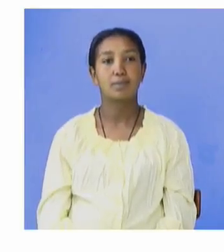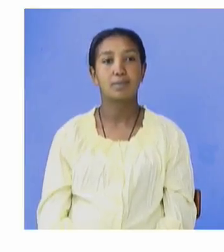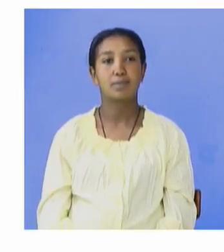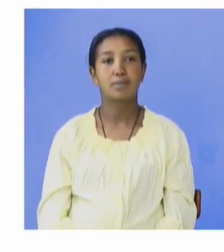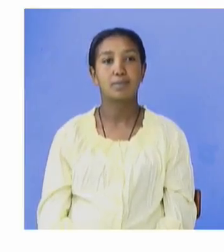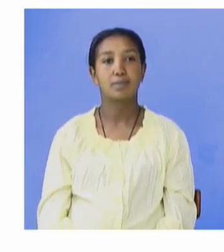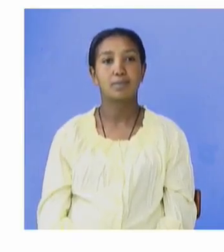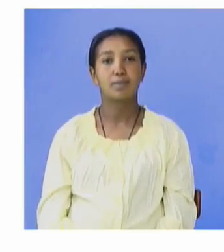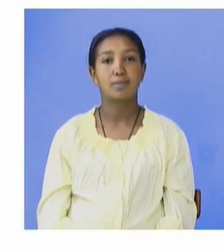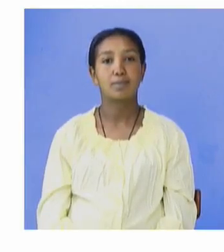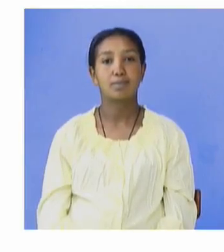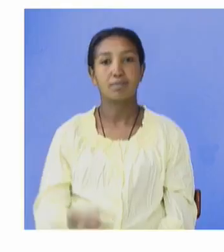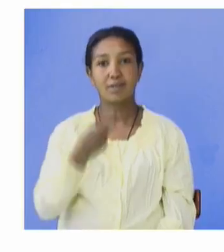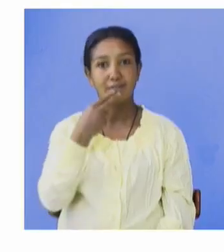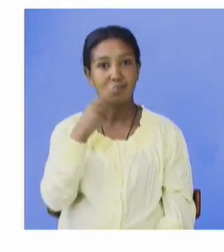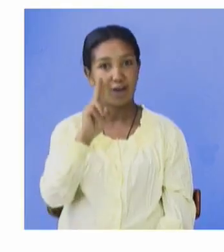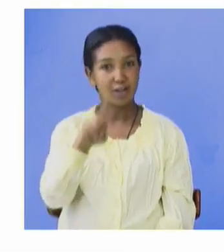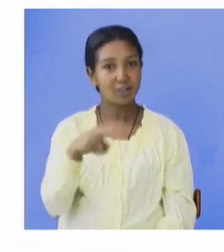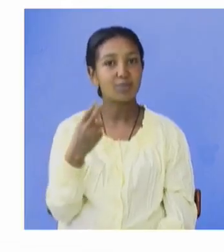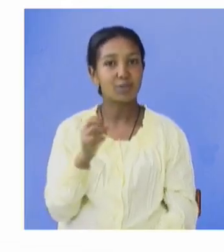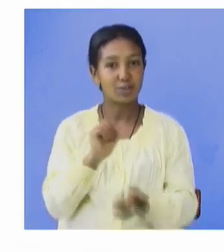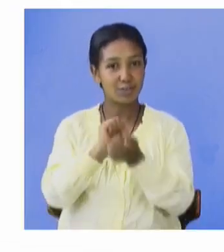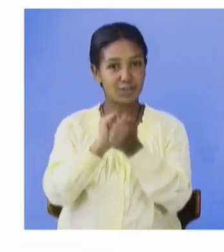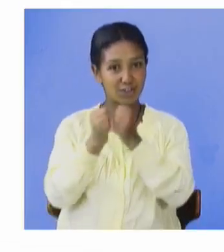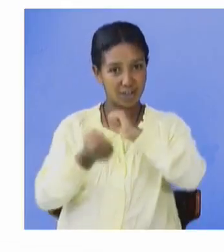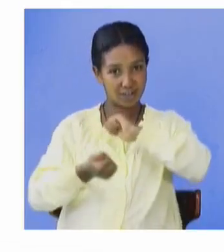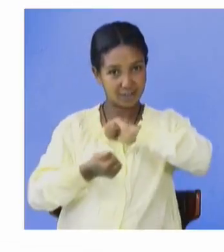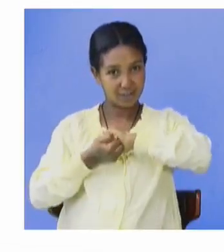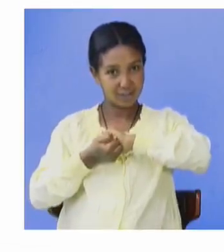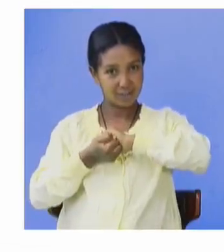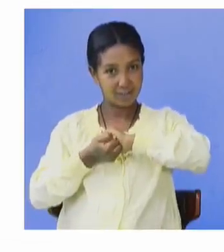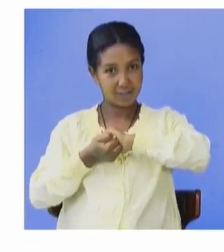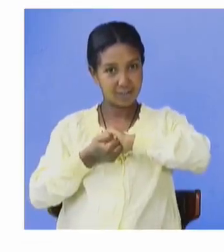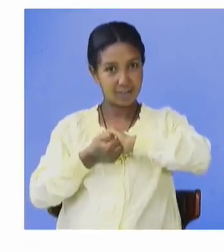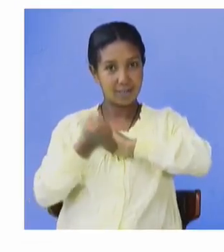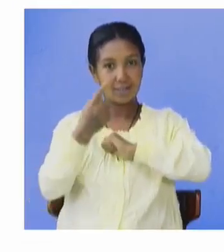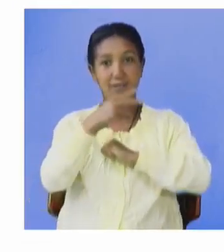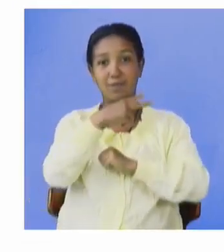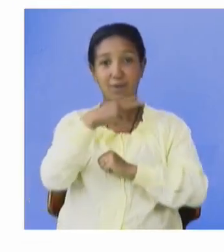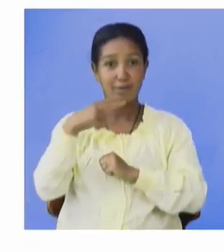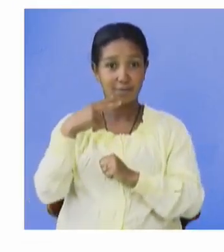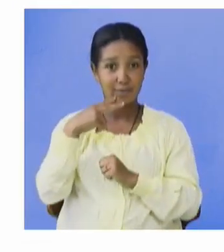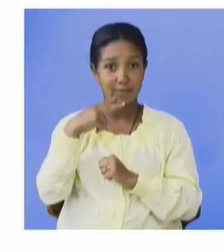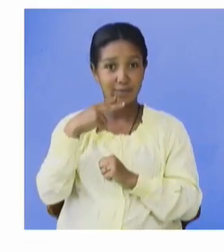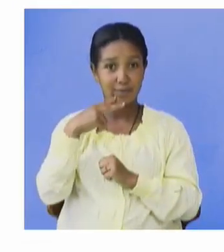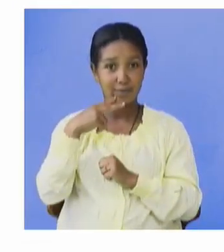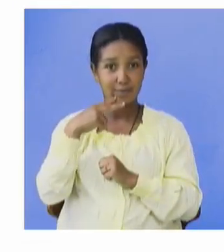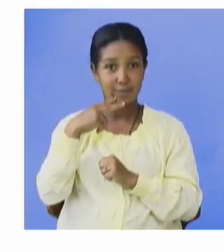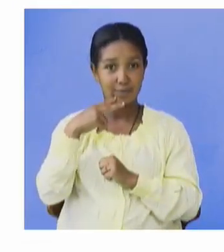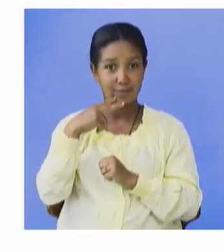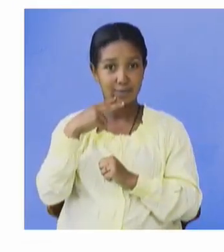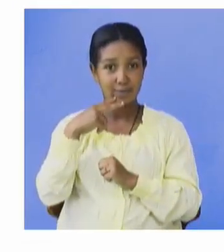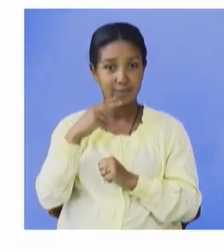Here is your instruction, students. Change the verb